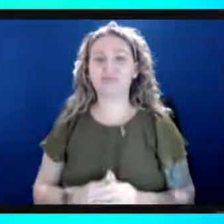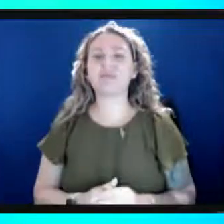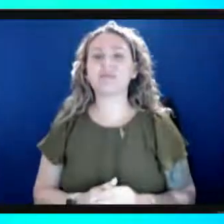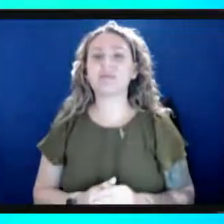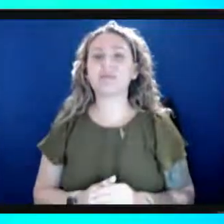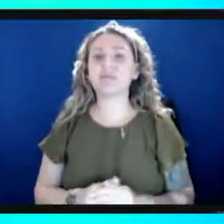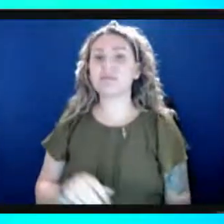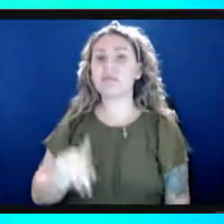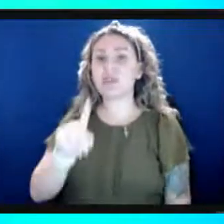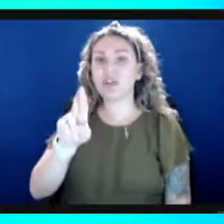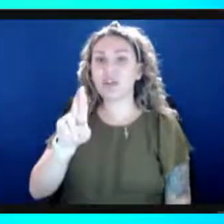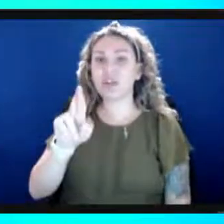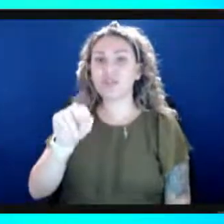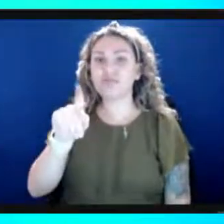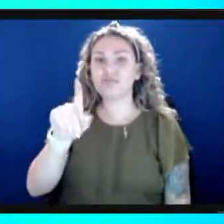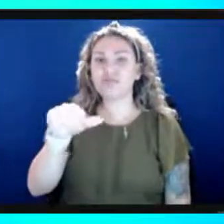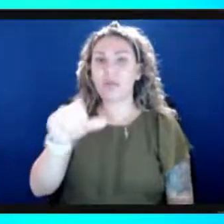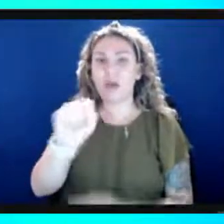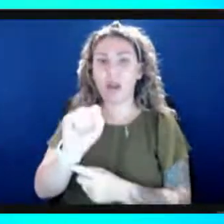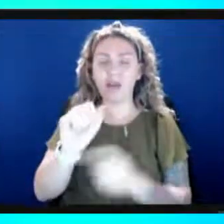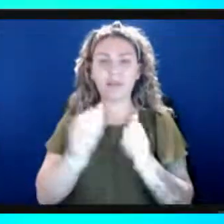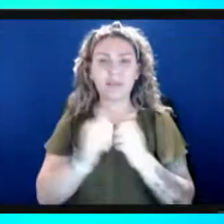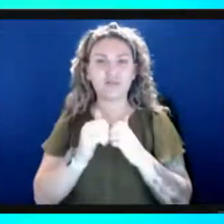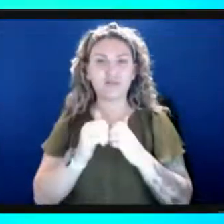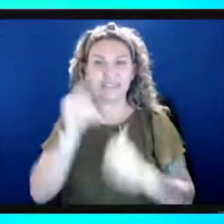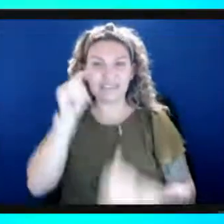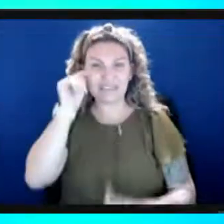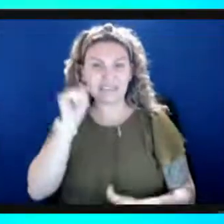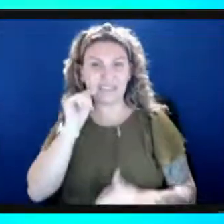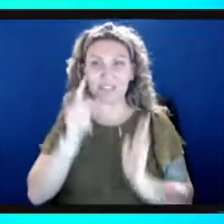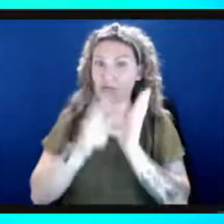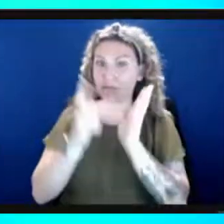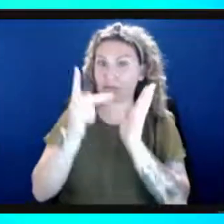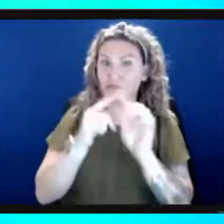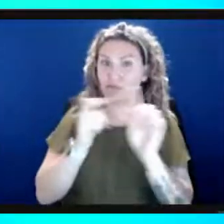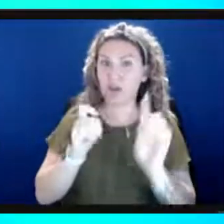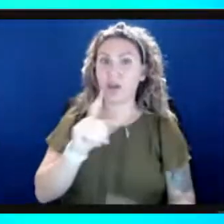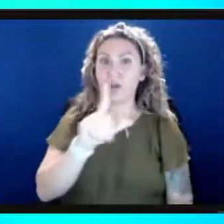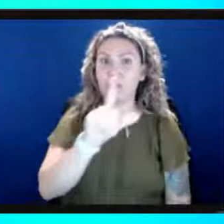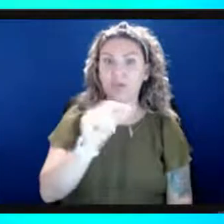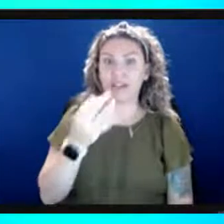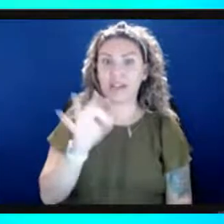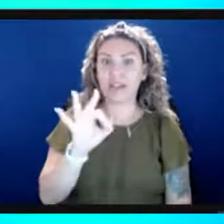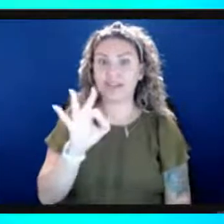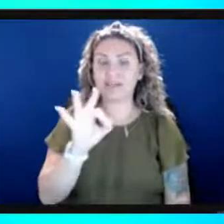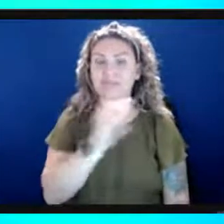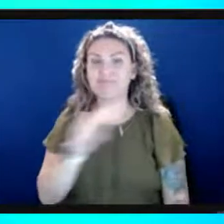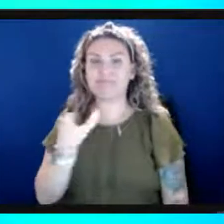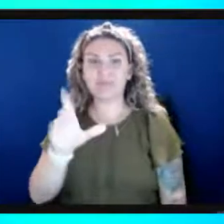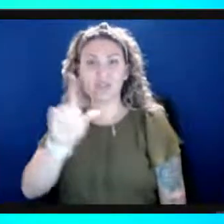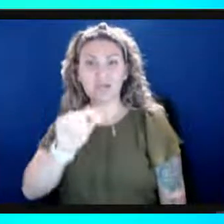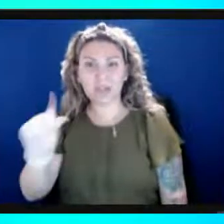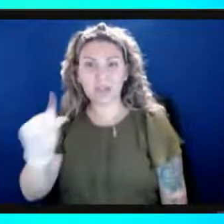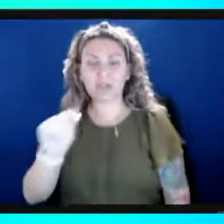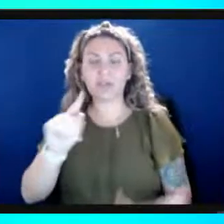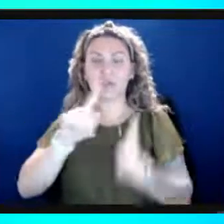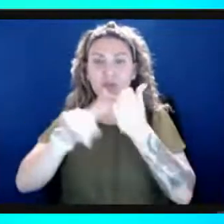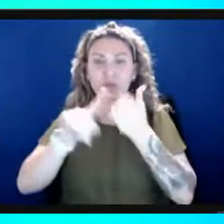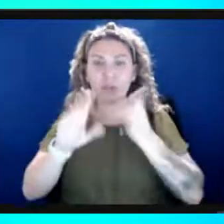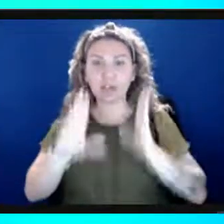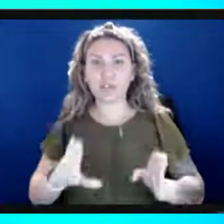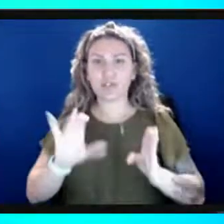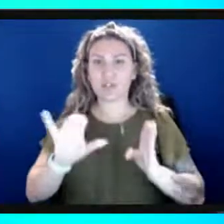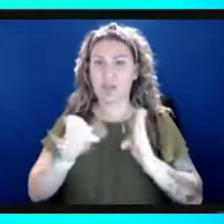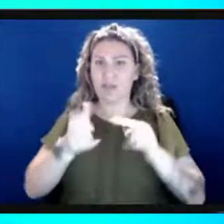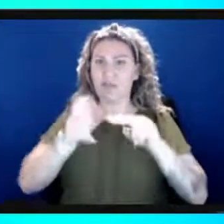U.S. adolescents nearly doubled from 2019 to 2020. Researchers say that spike isn't because more